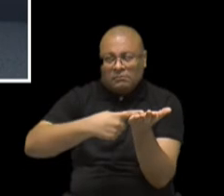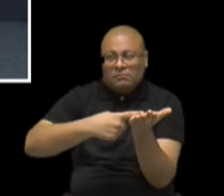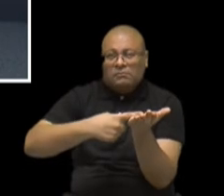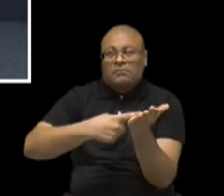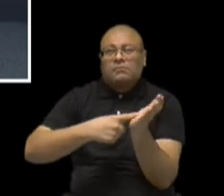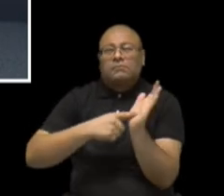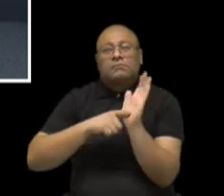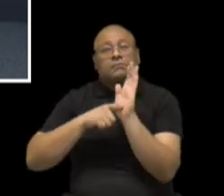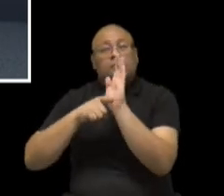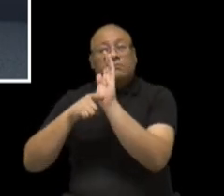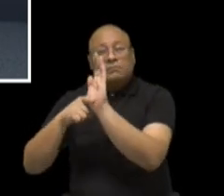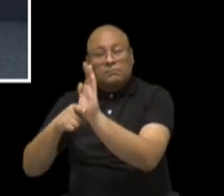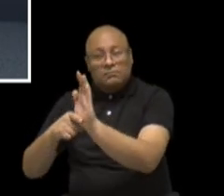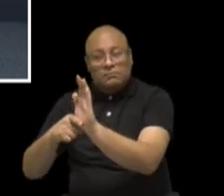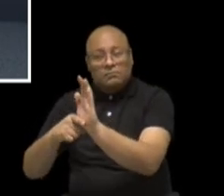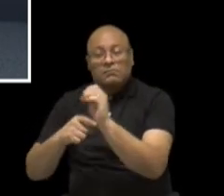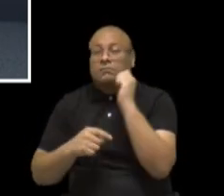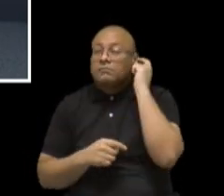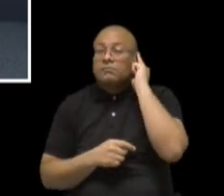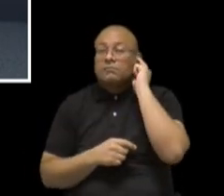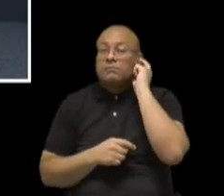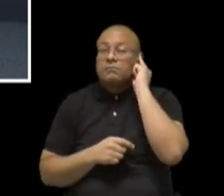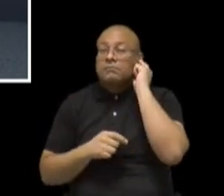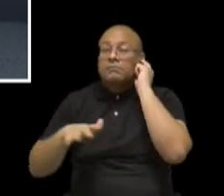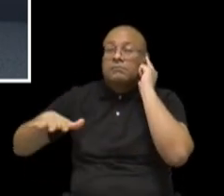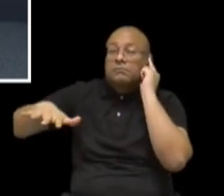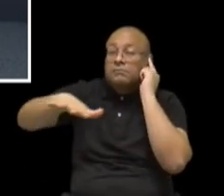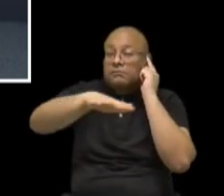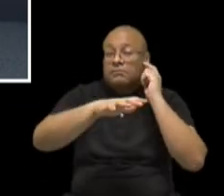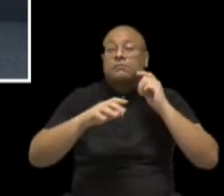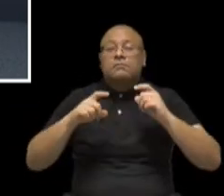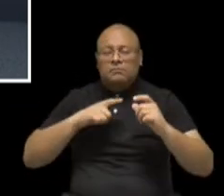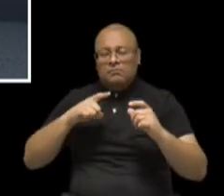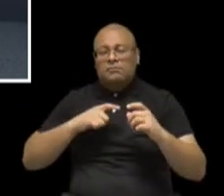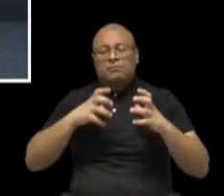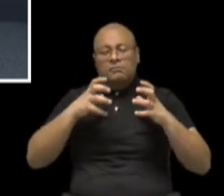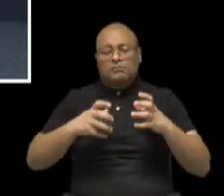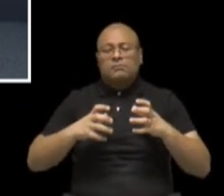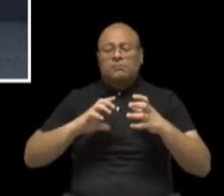income and labor in areas in the world where